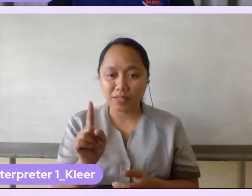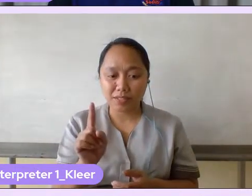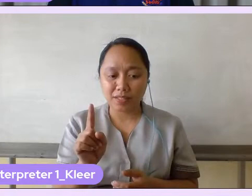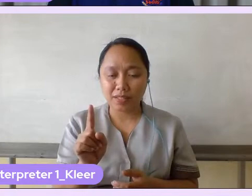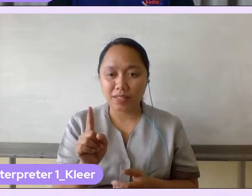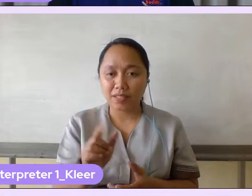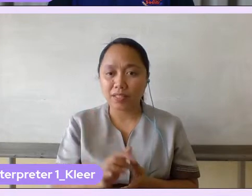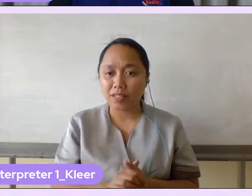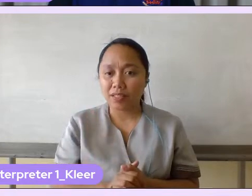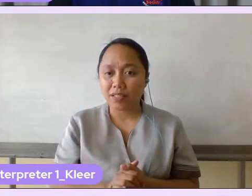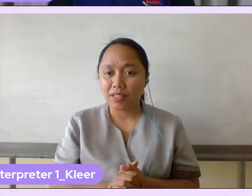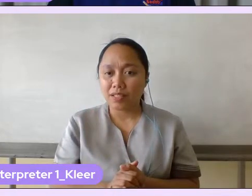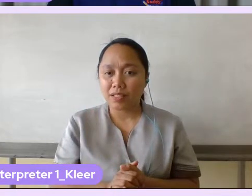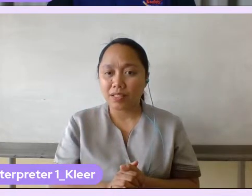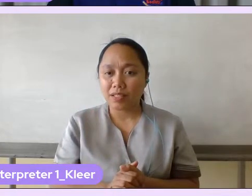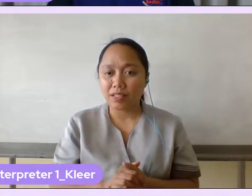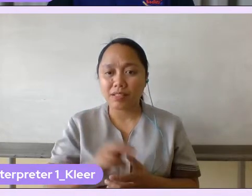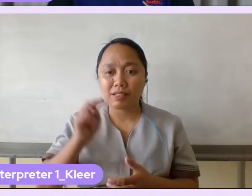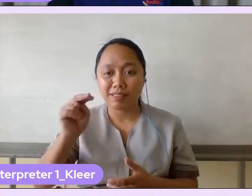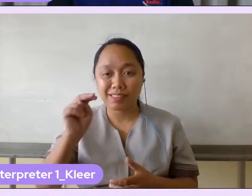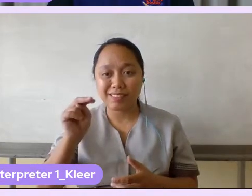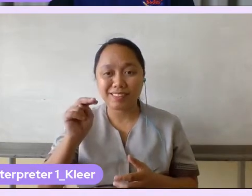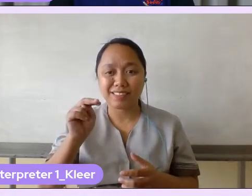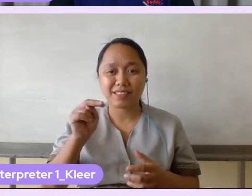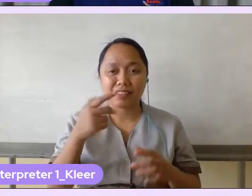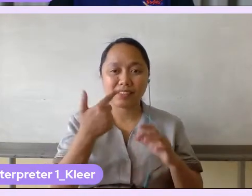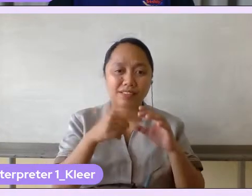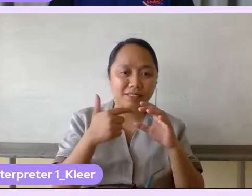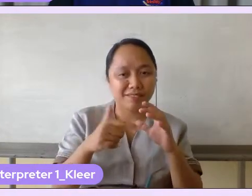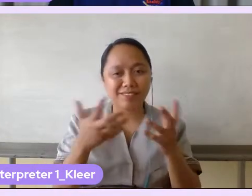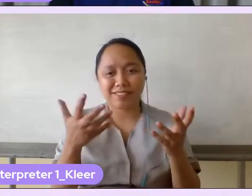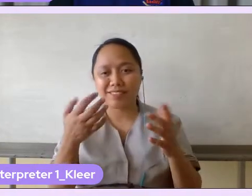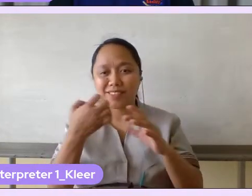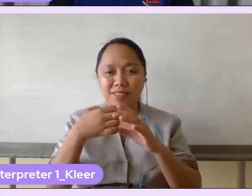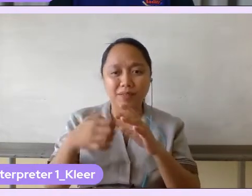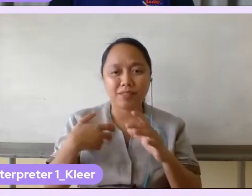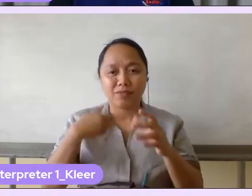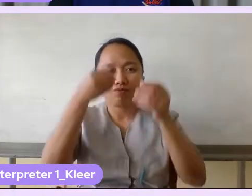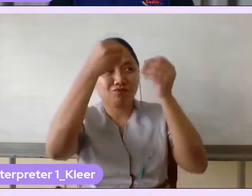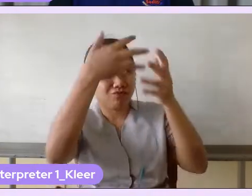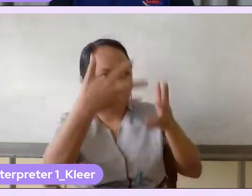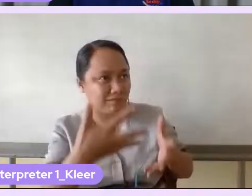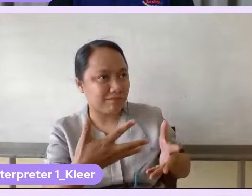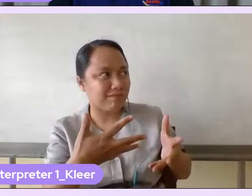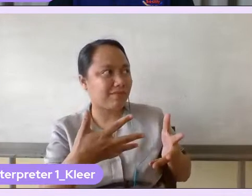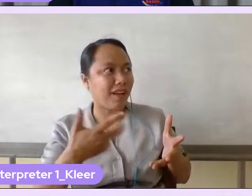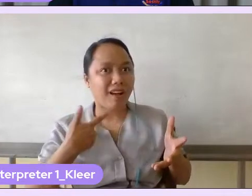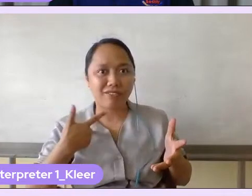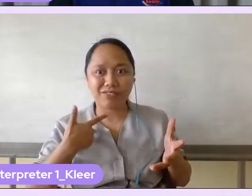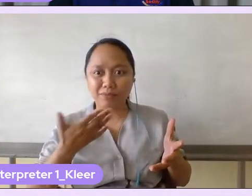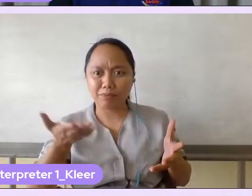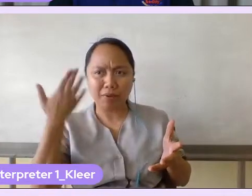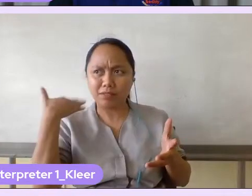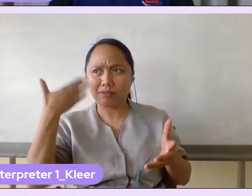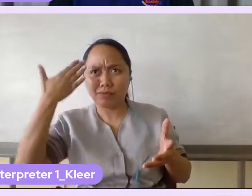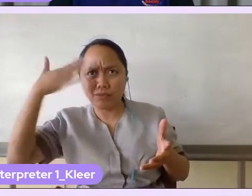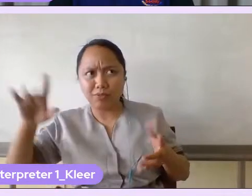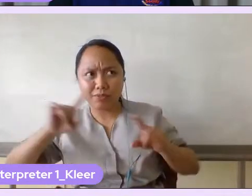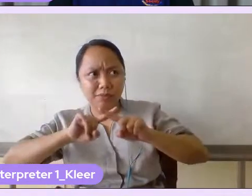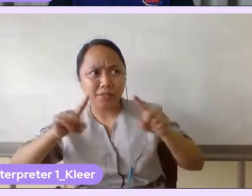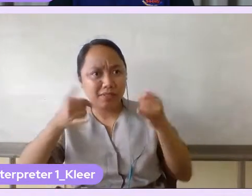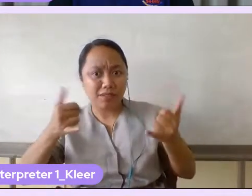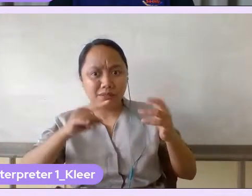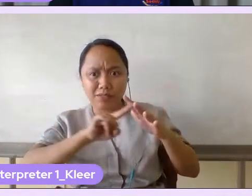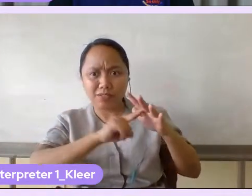you guys have heard of yung mga ChatGPT, GPT-4, ganyan, nakakapagsulat na siya ng code, halos mag-isa, di ba? So,